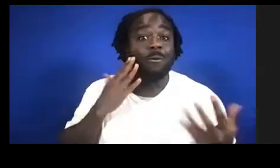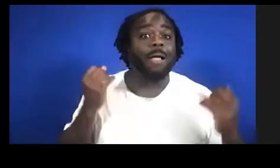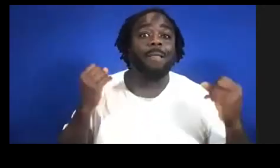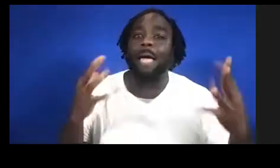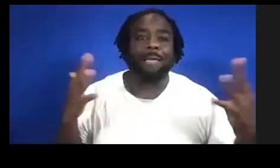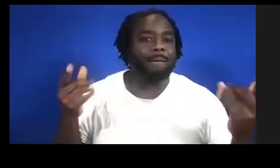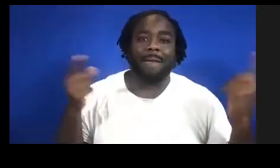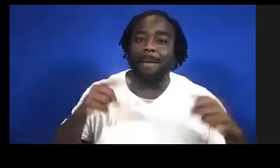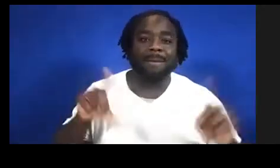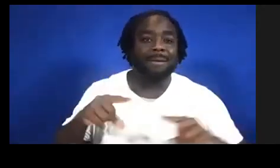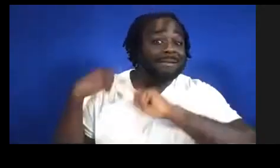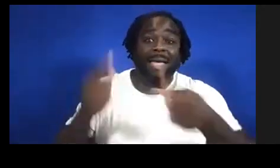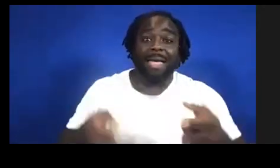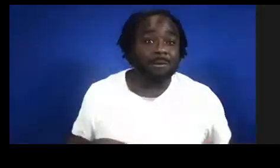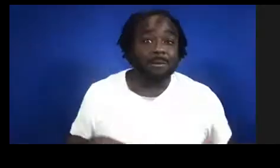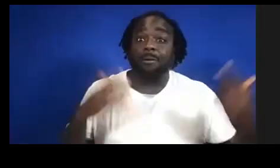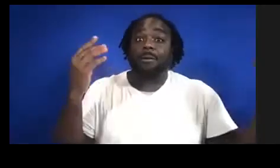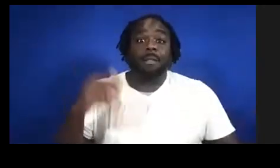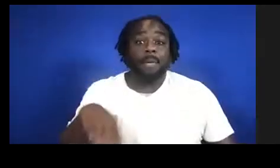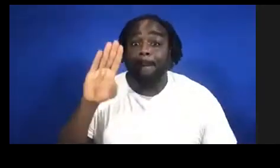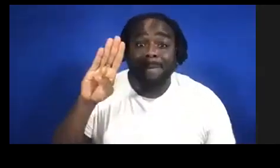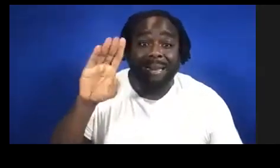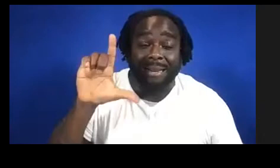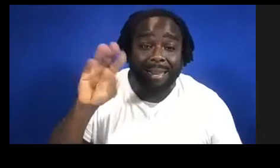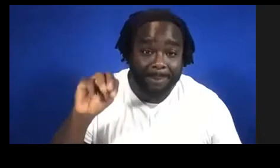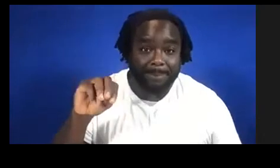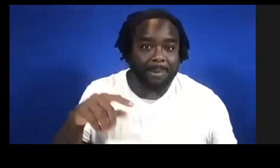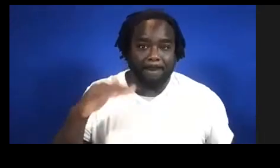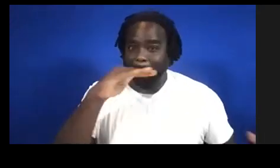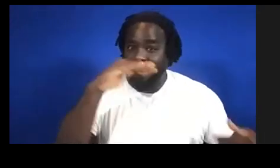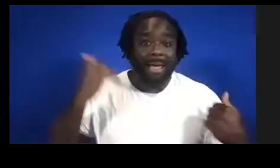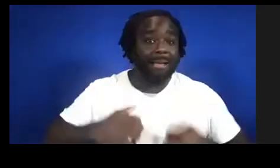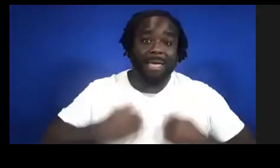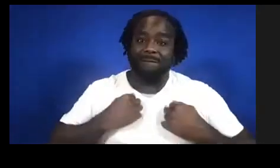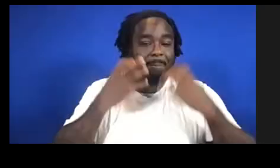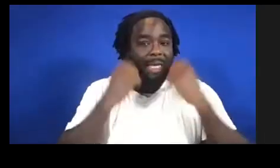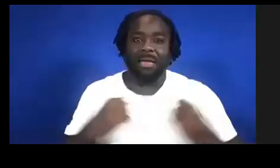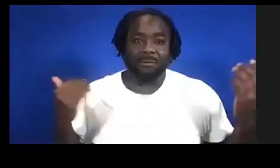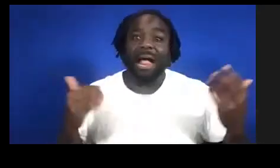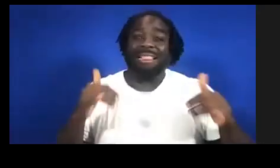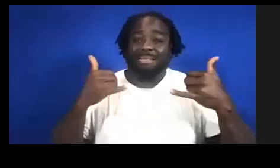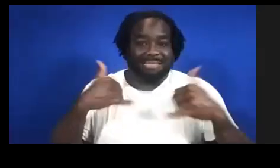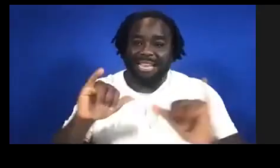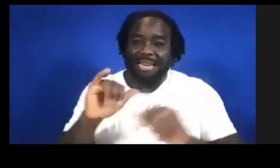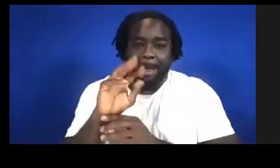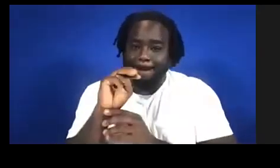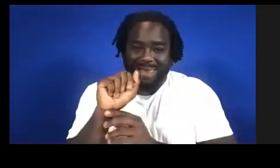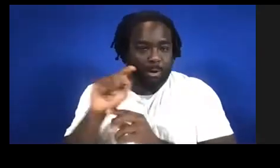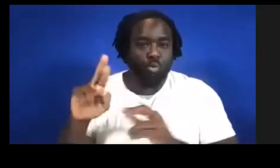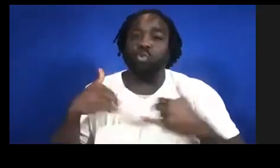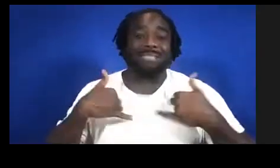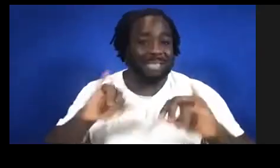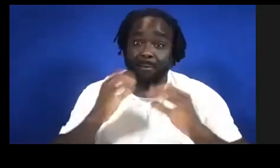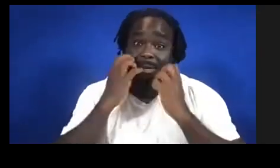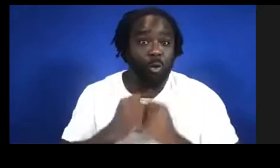beings. We can be allies, right? It's a lot that's been going on. We've had Black Lives